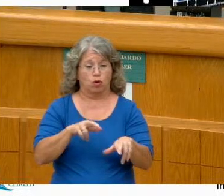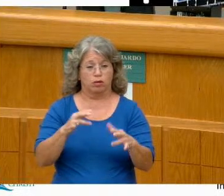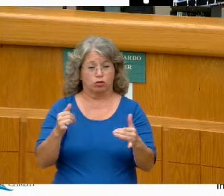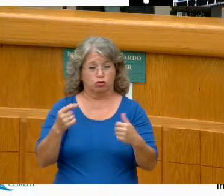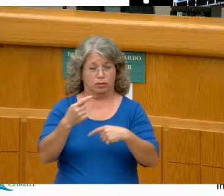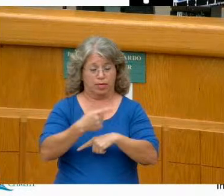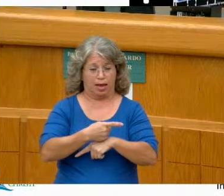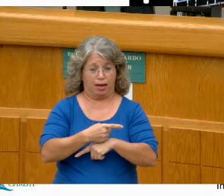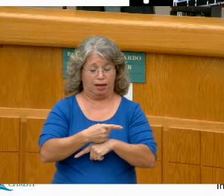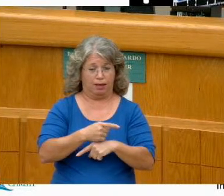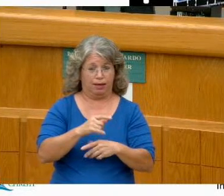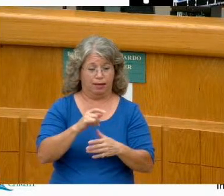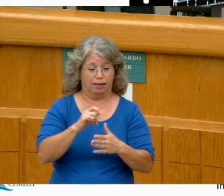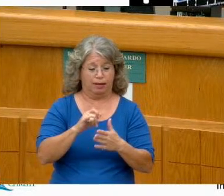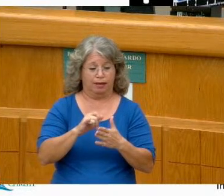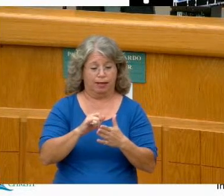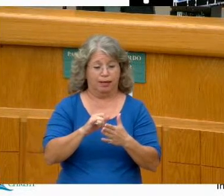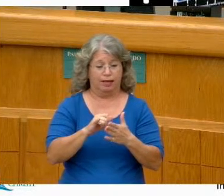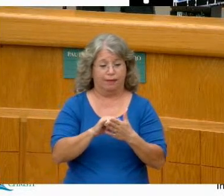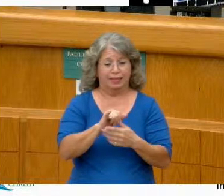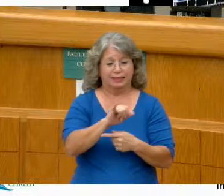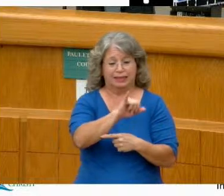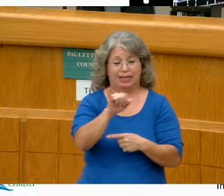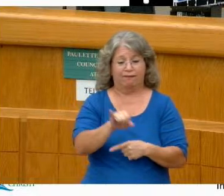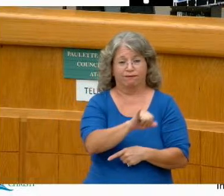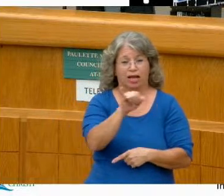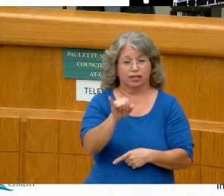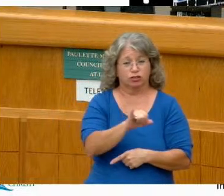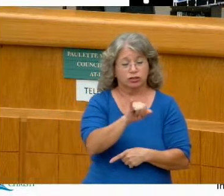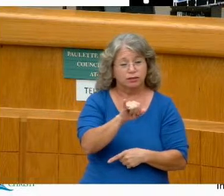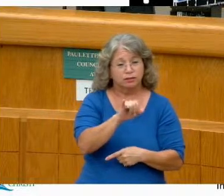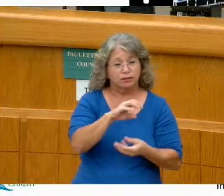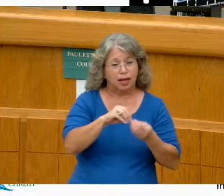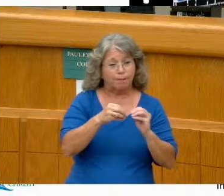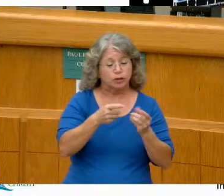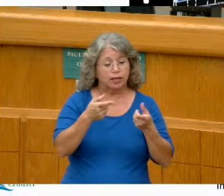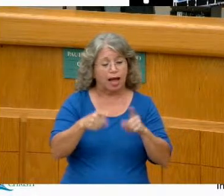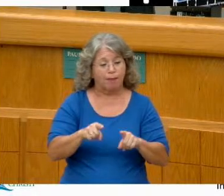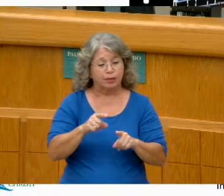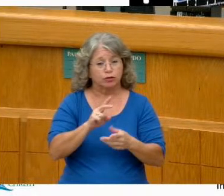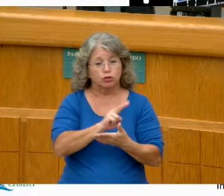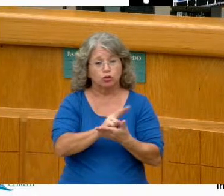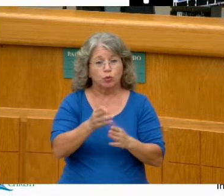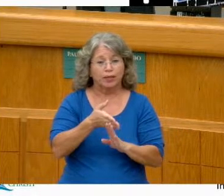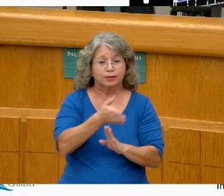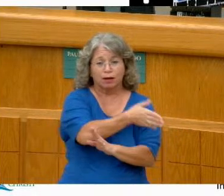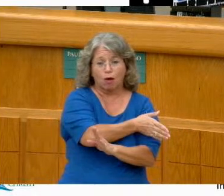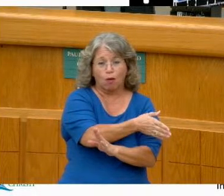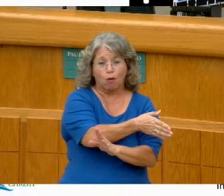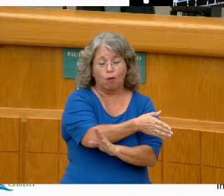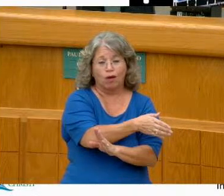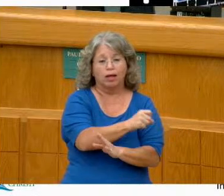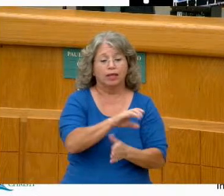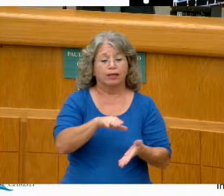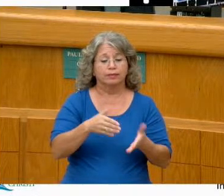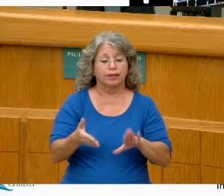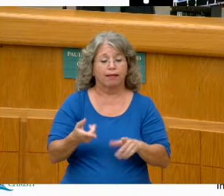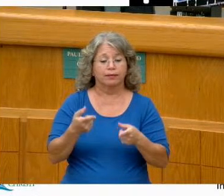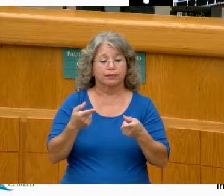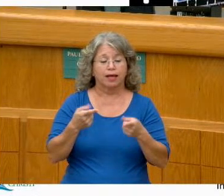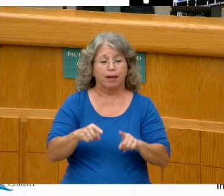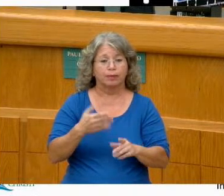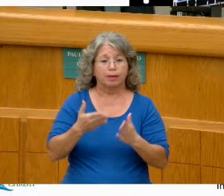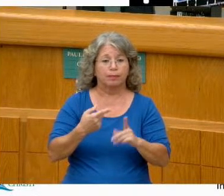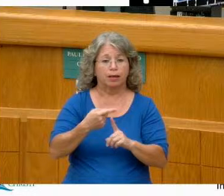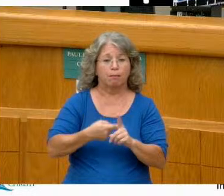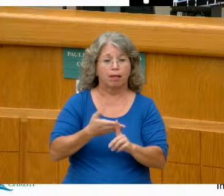they happened, those infections happened at least 2 weeks ago. For the fatalities, those infections happened maybe a month ago or